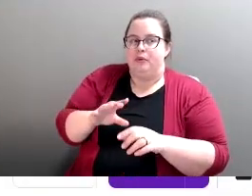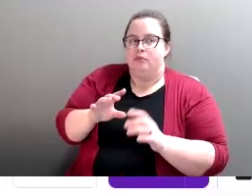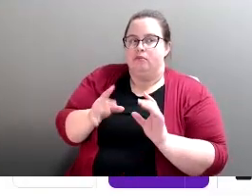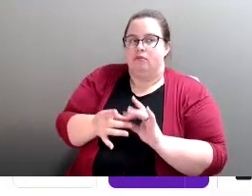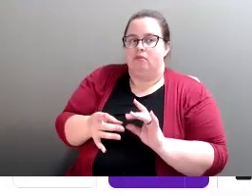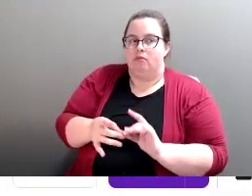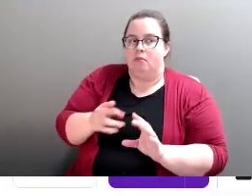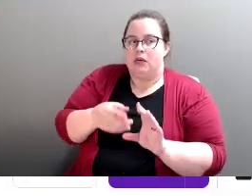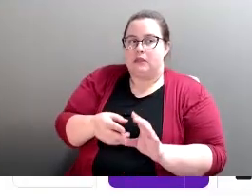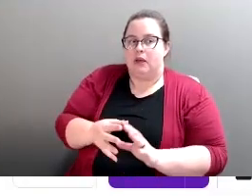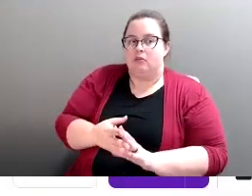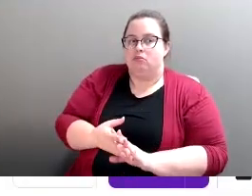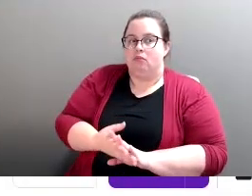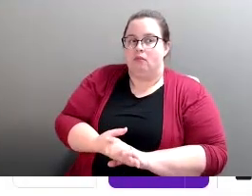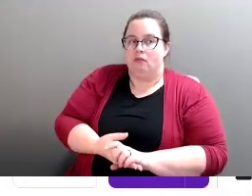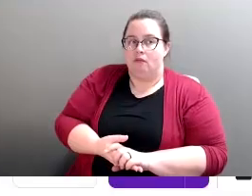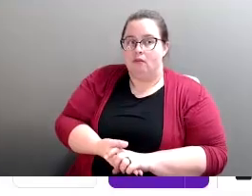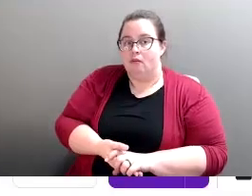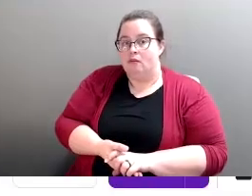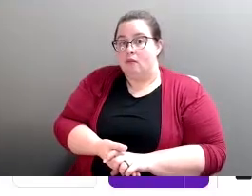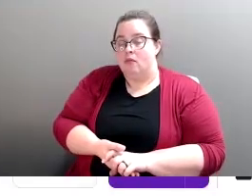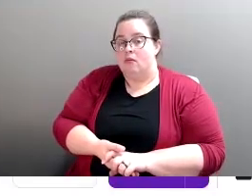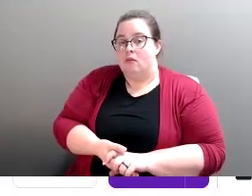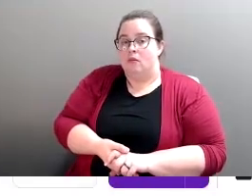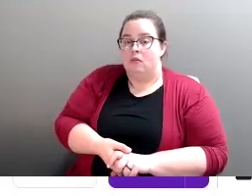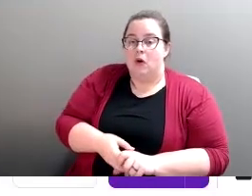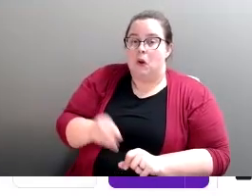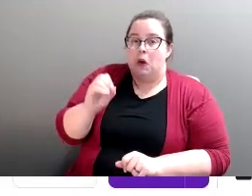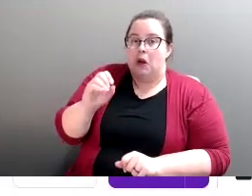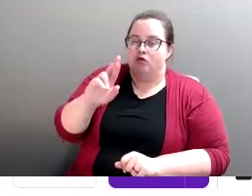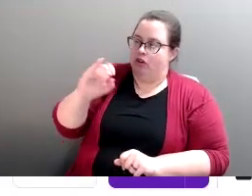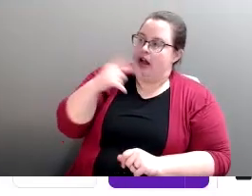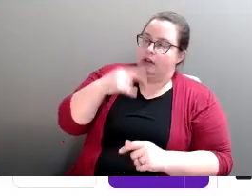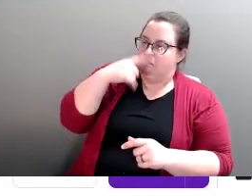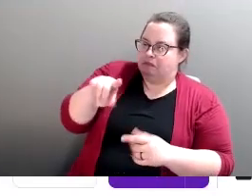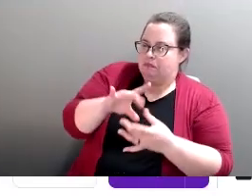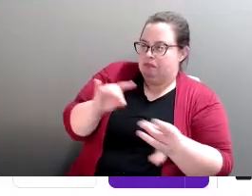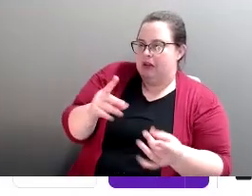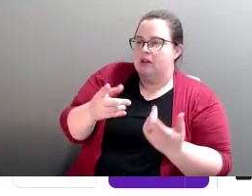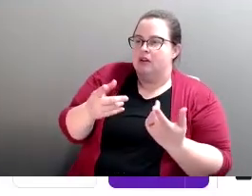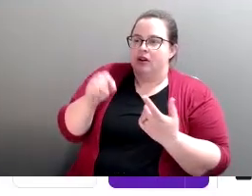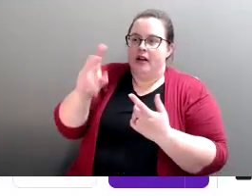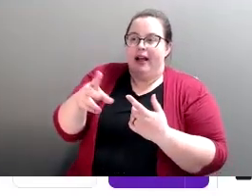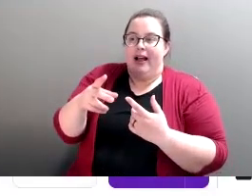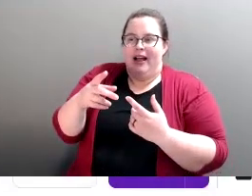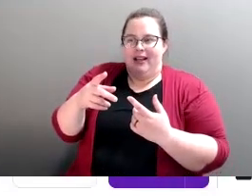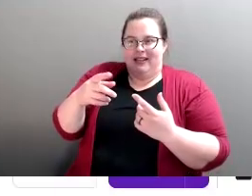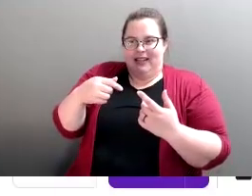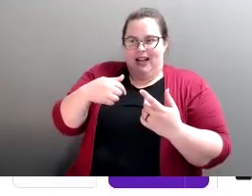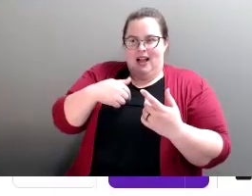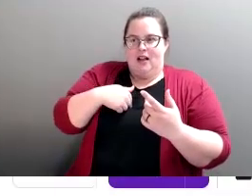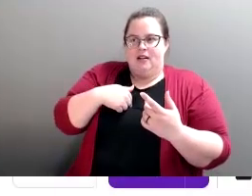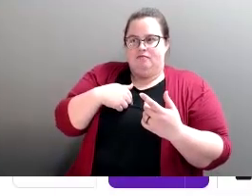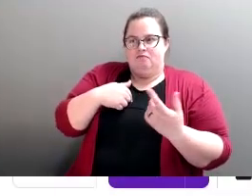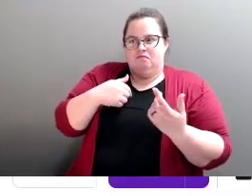Well, I'll Hmm. say out loud, Yeah, like yeah, go in ahead. Yeah, that'll be a the good last conversation one, starter. yeah, like I felt like it was hard for me to like kind of